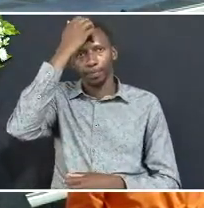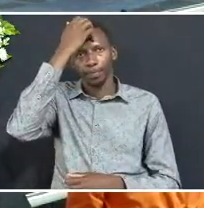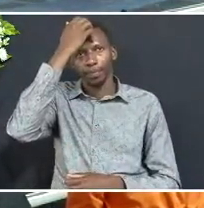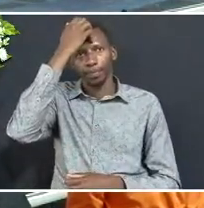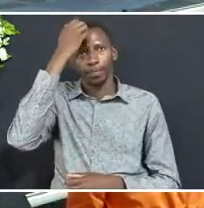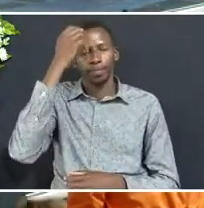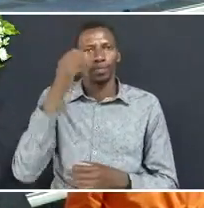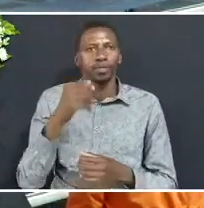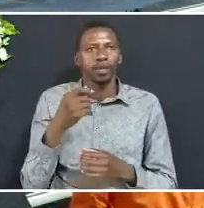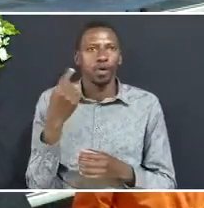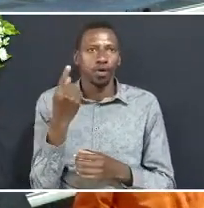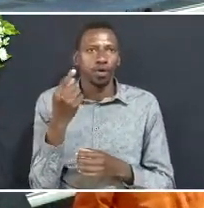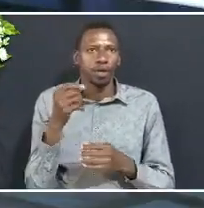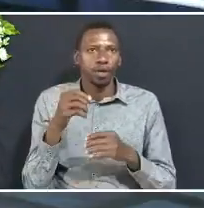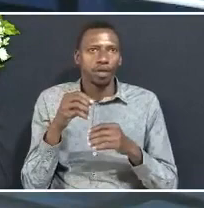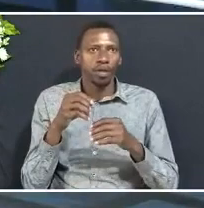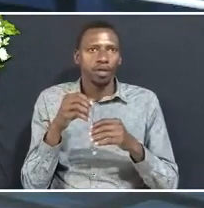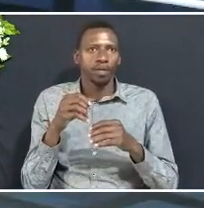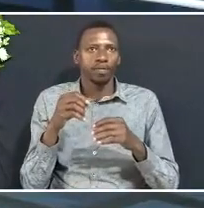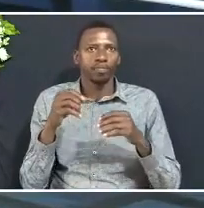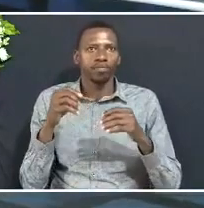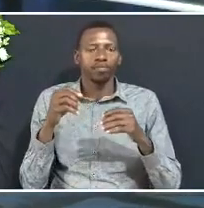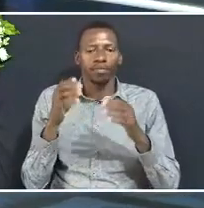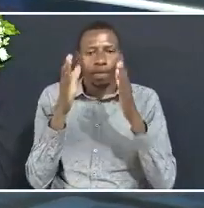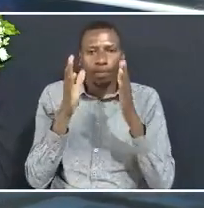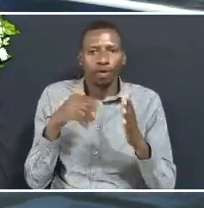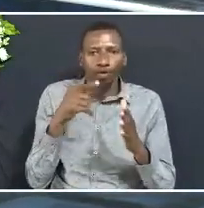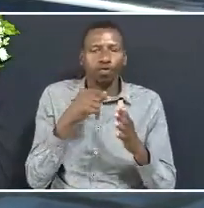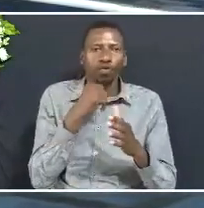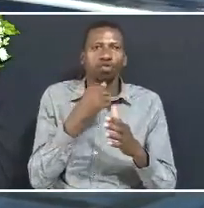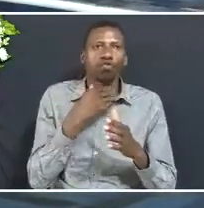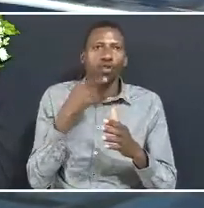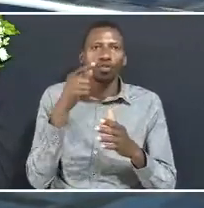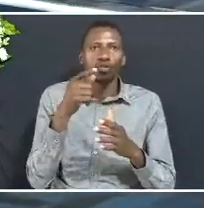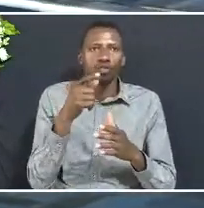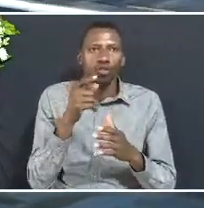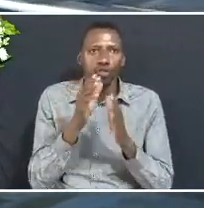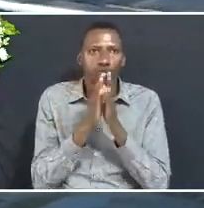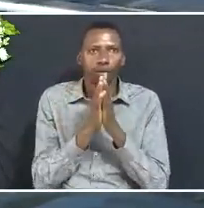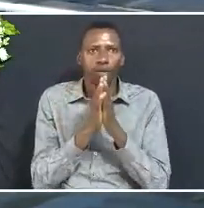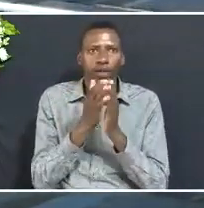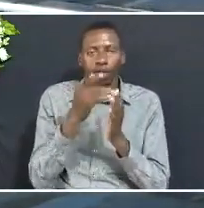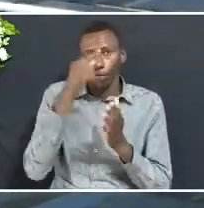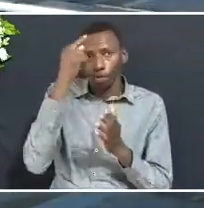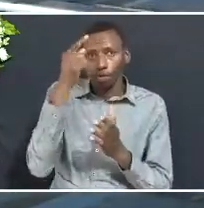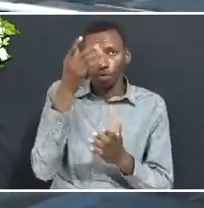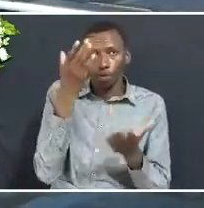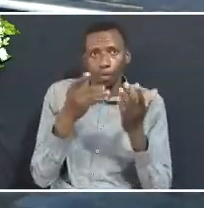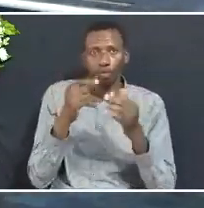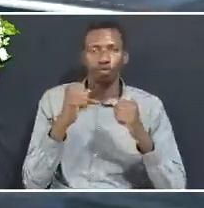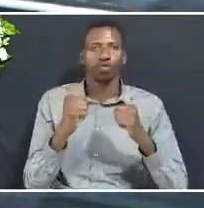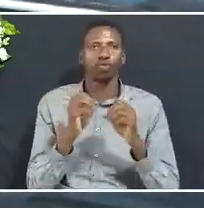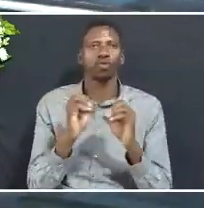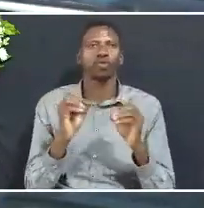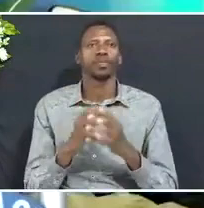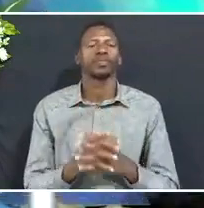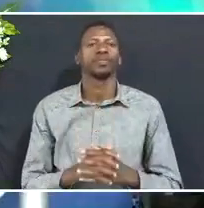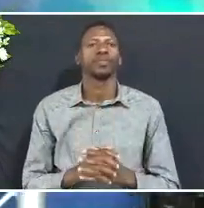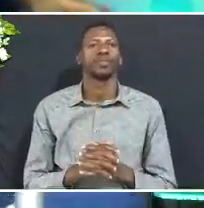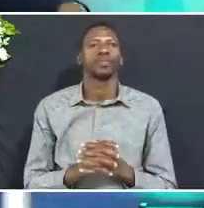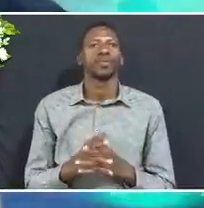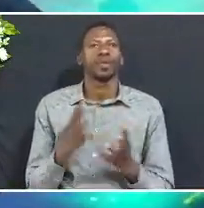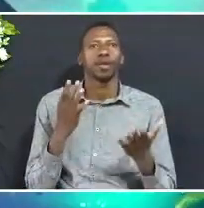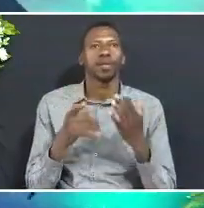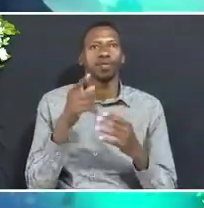the influence of the one who does not want you to utter a prayer, because you may not be strong. Come over, ma'am. You may not